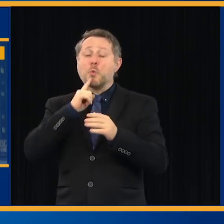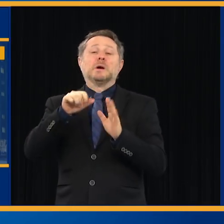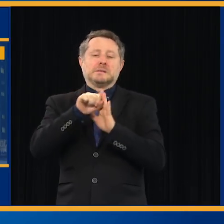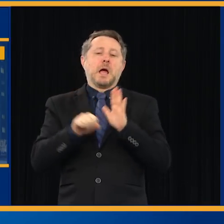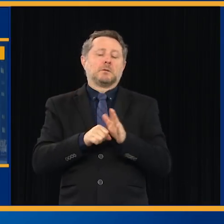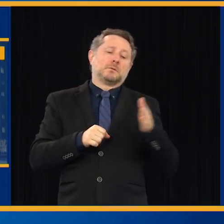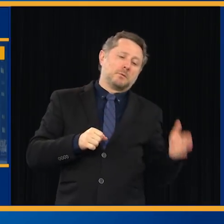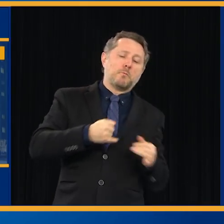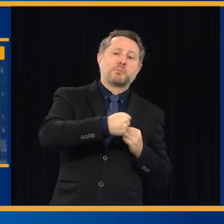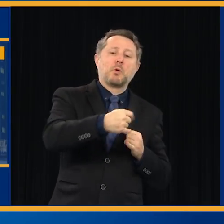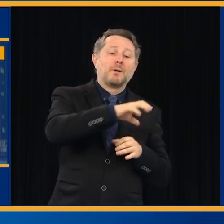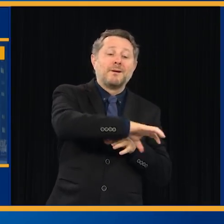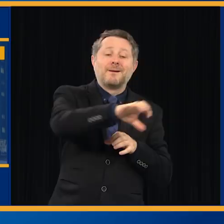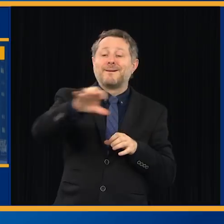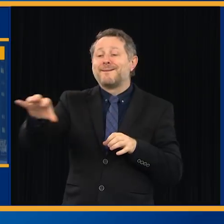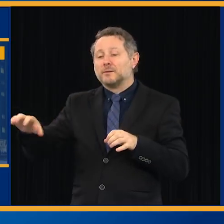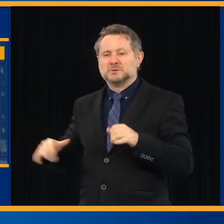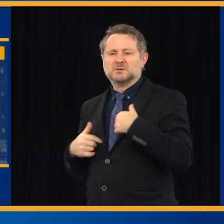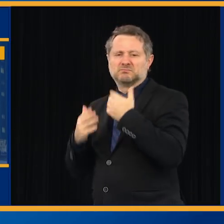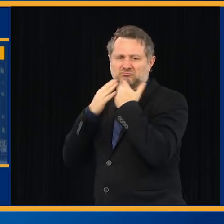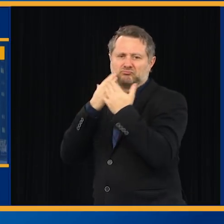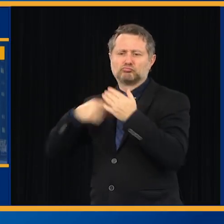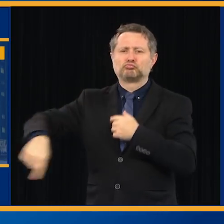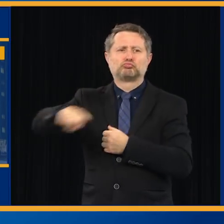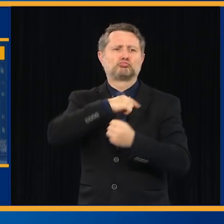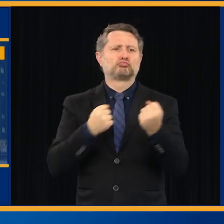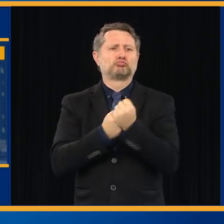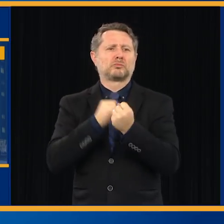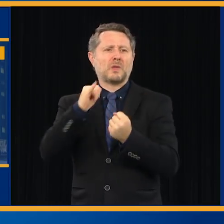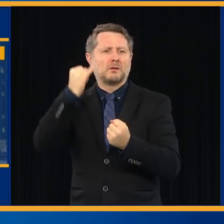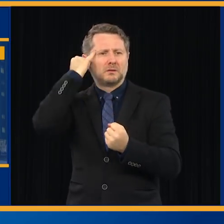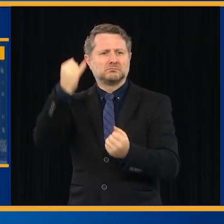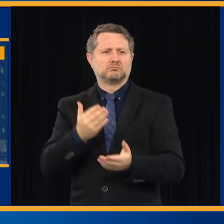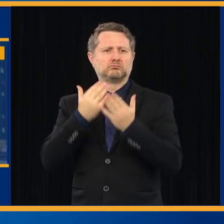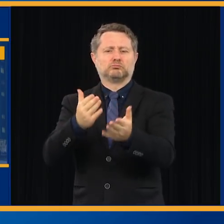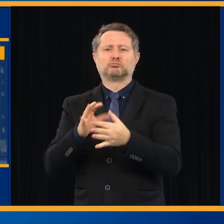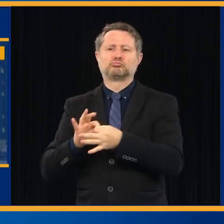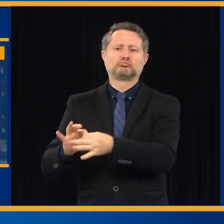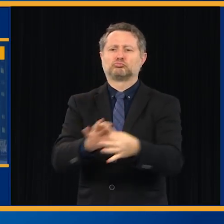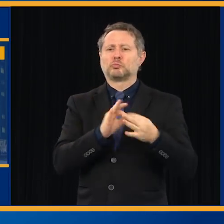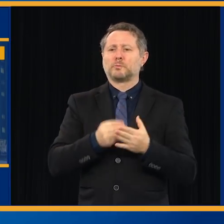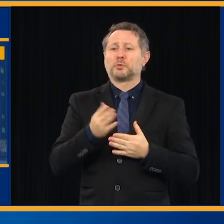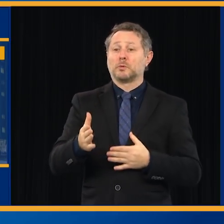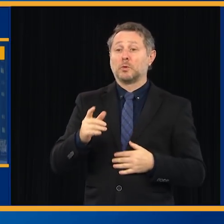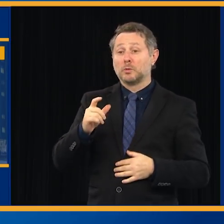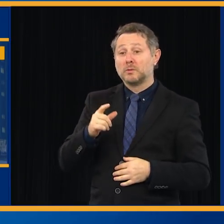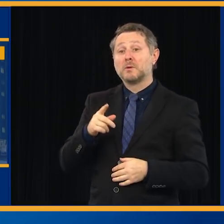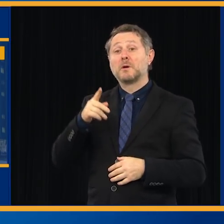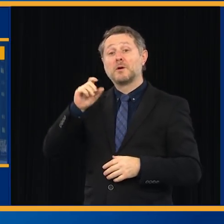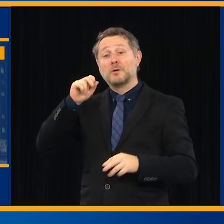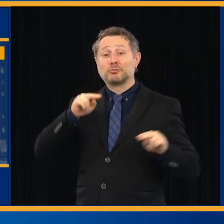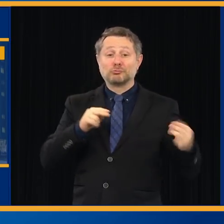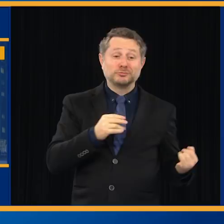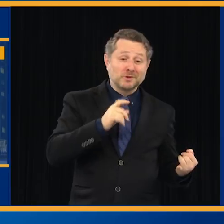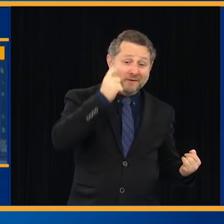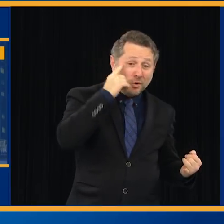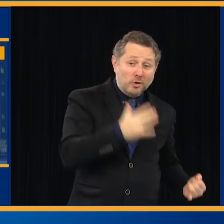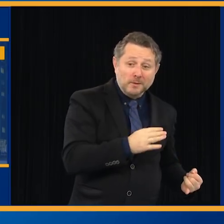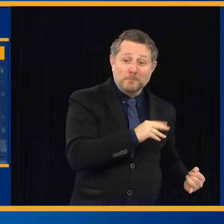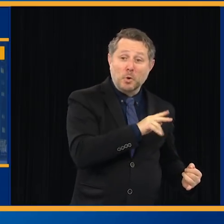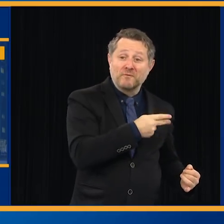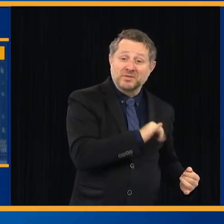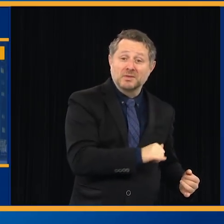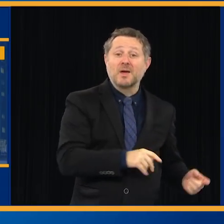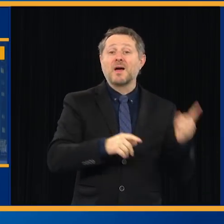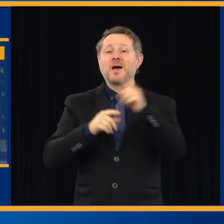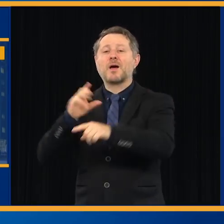acted as neighbors. I can't tell you how supportive Governor Murphy in New Jersey and Governor Lamont in Connecticut and